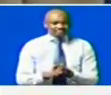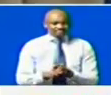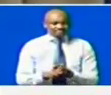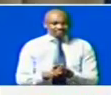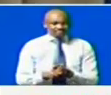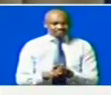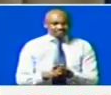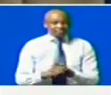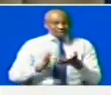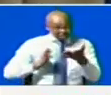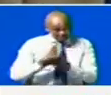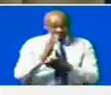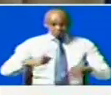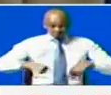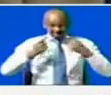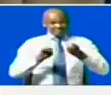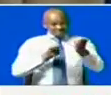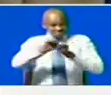The right to self-governance